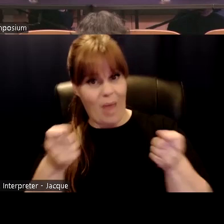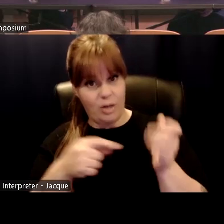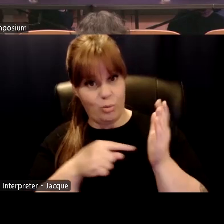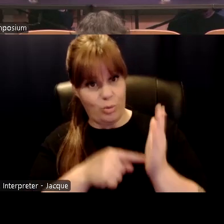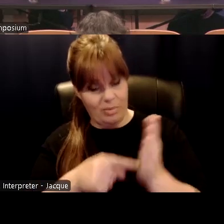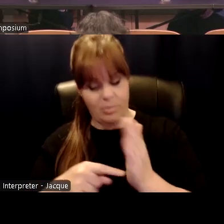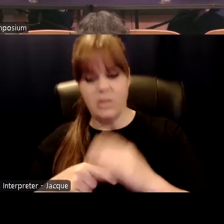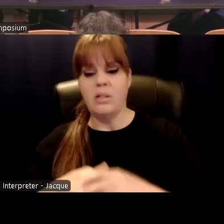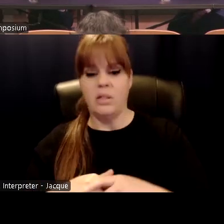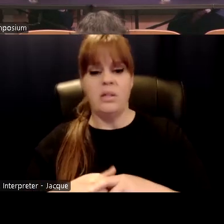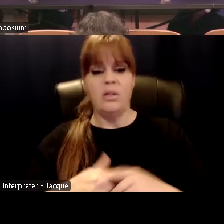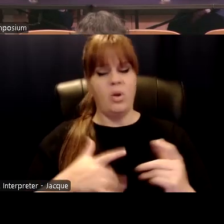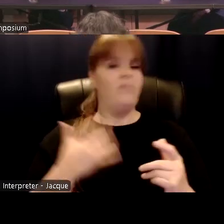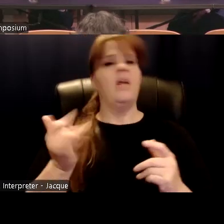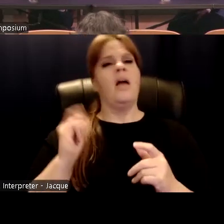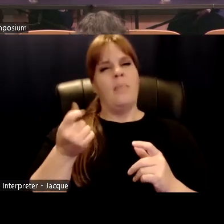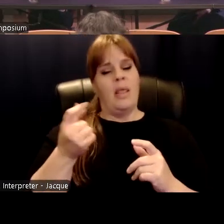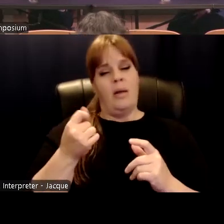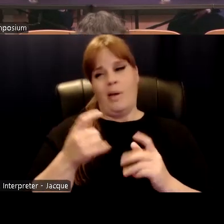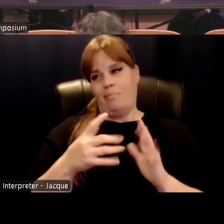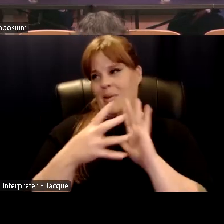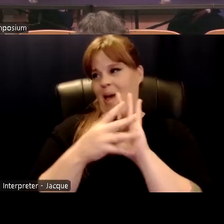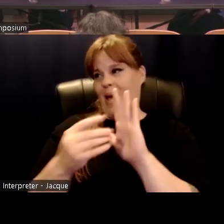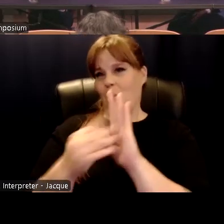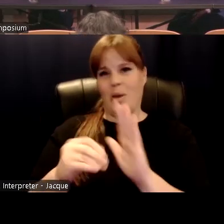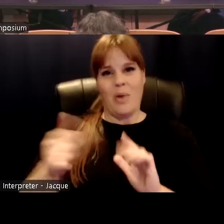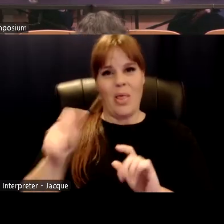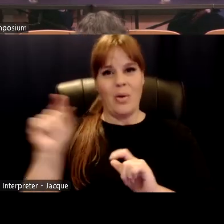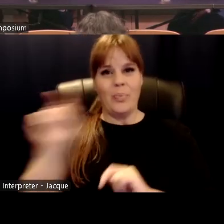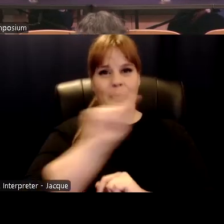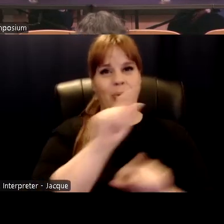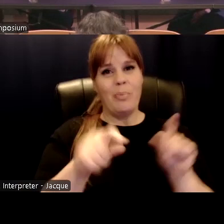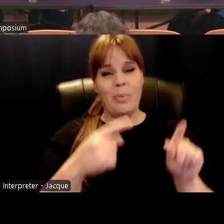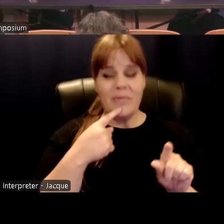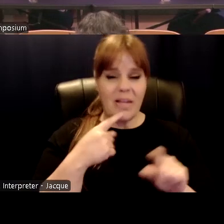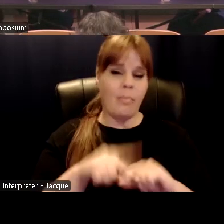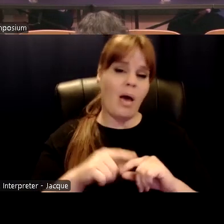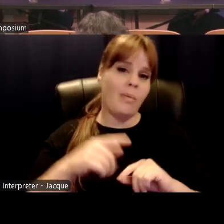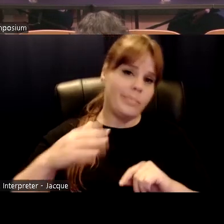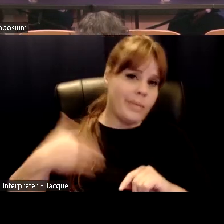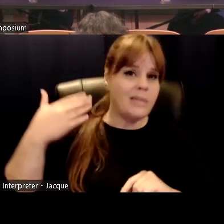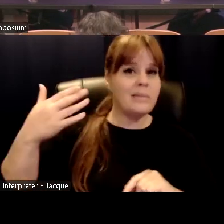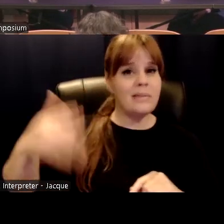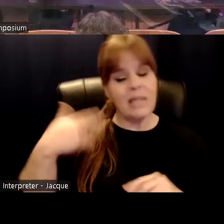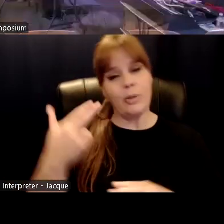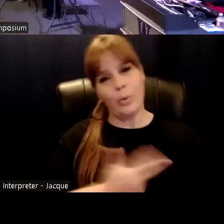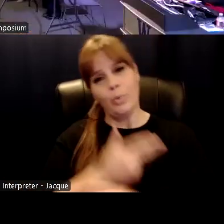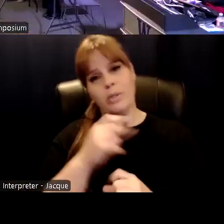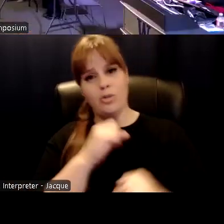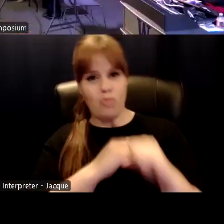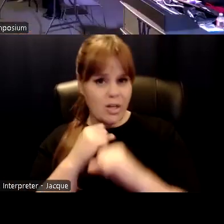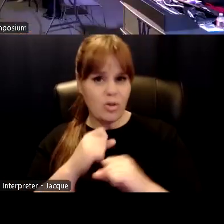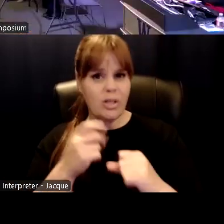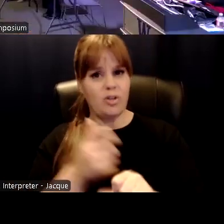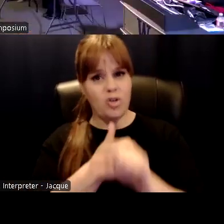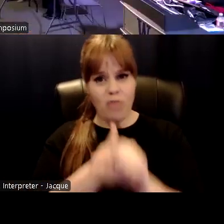a little bit echoing what others have said about pacing and using strategies and tracking and being consistent.